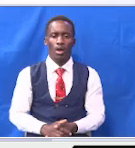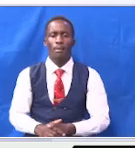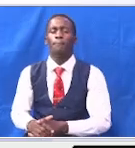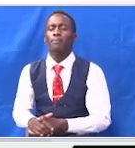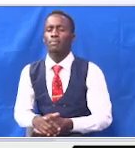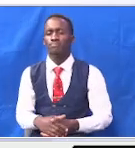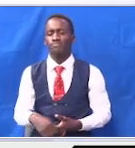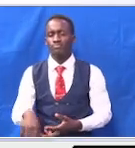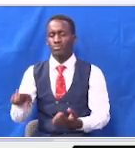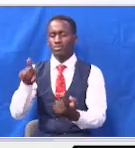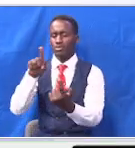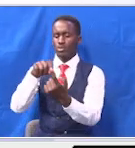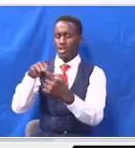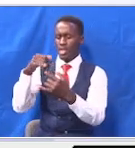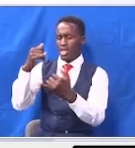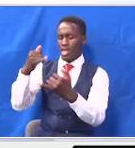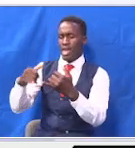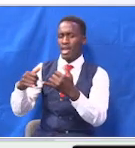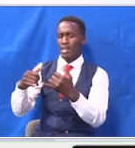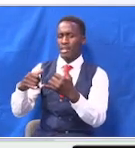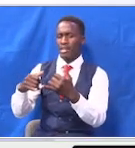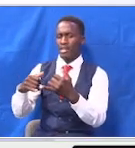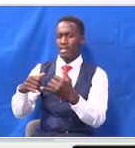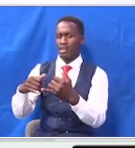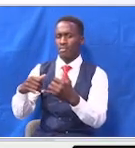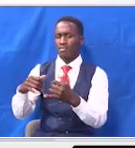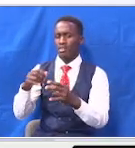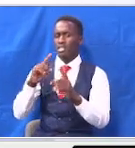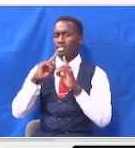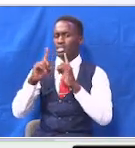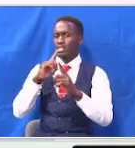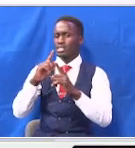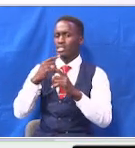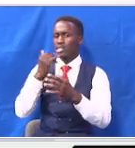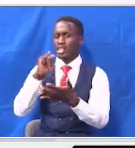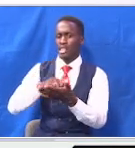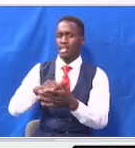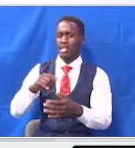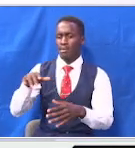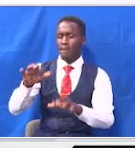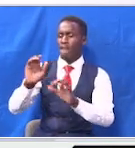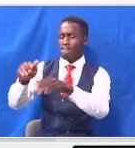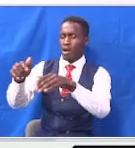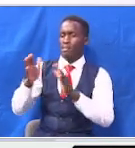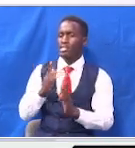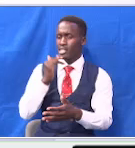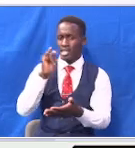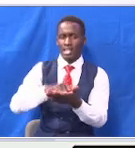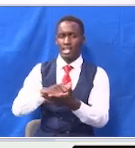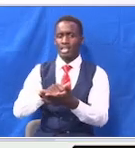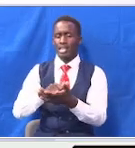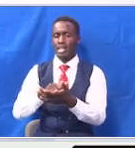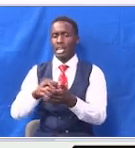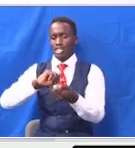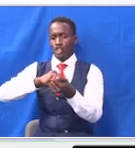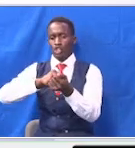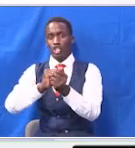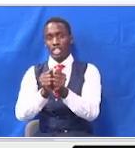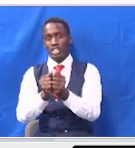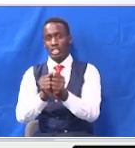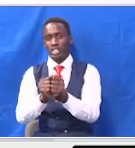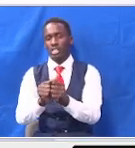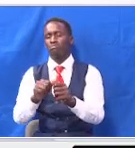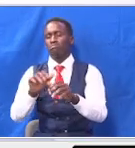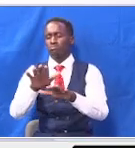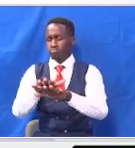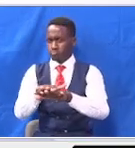an analogy about him being a farmer. And he stated that a transformative process is progressive. And so far,